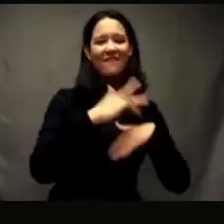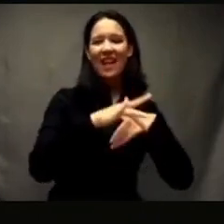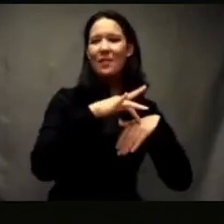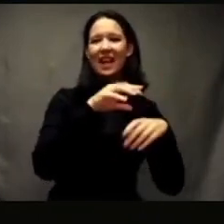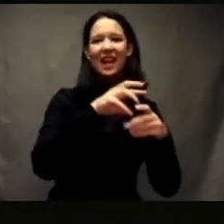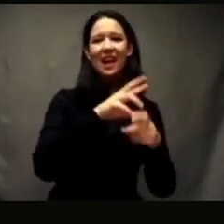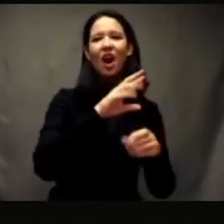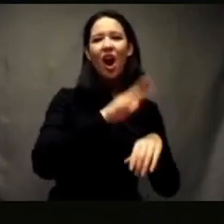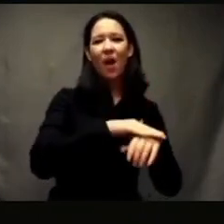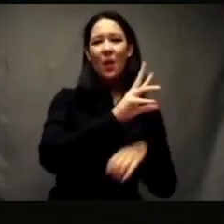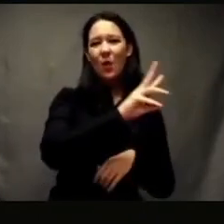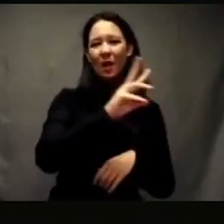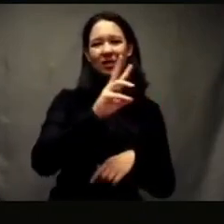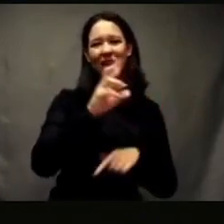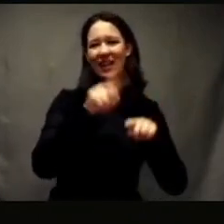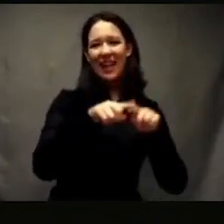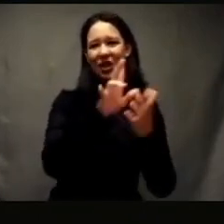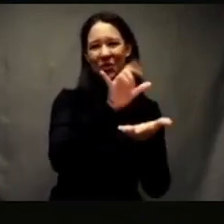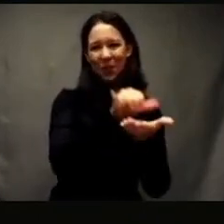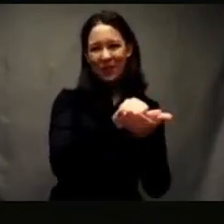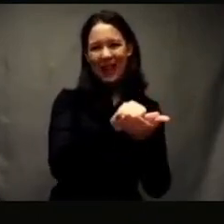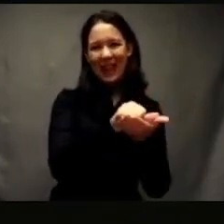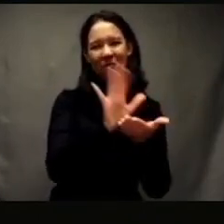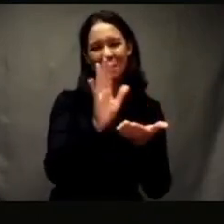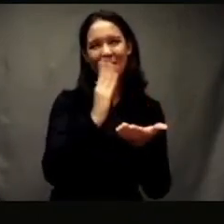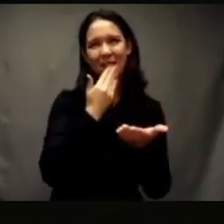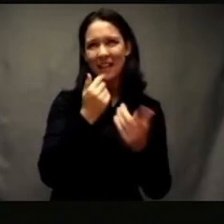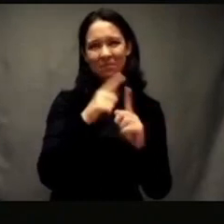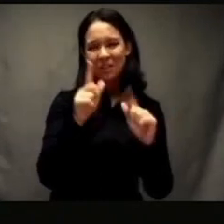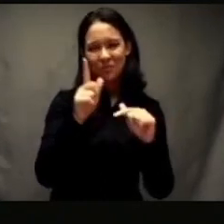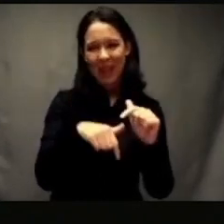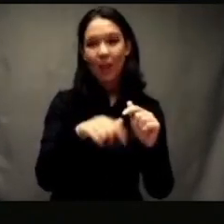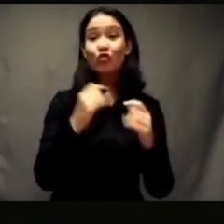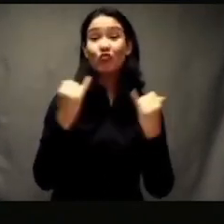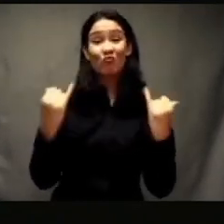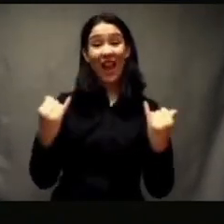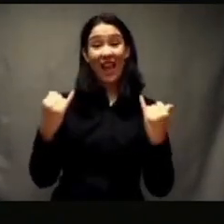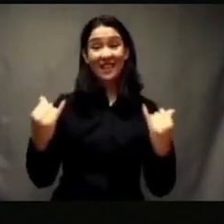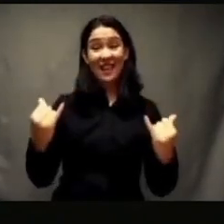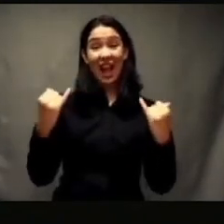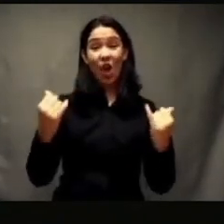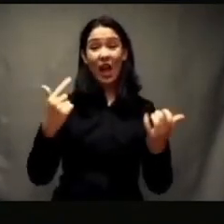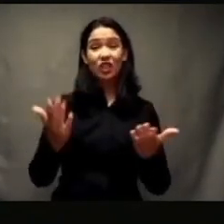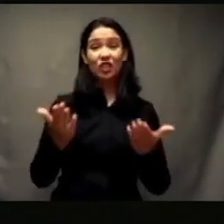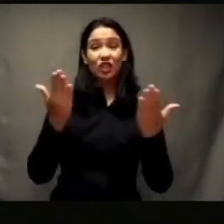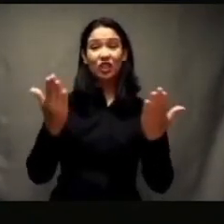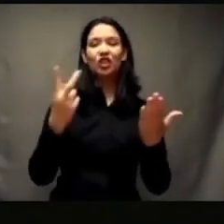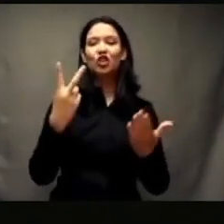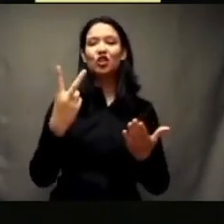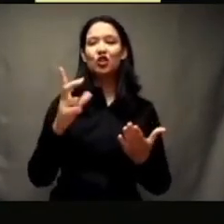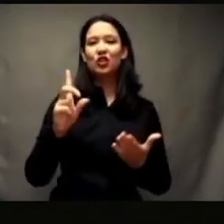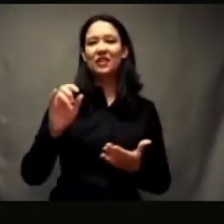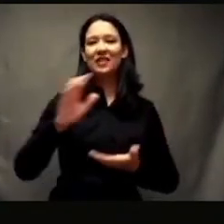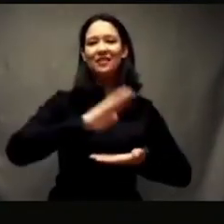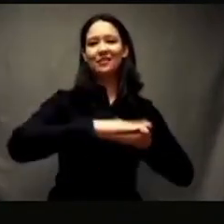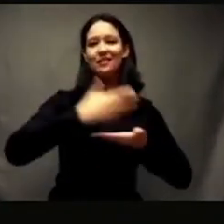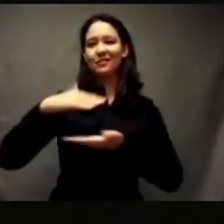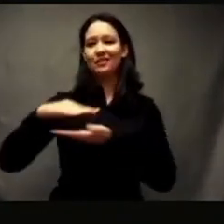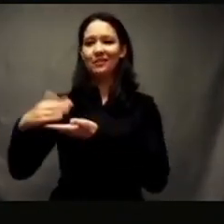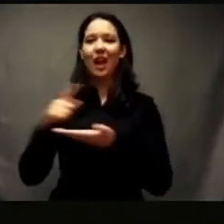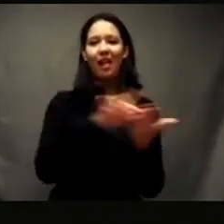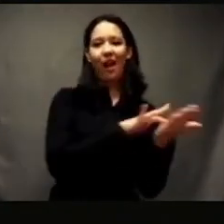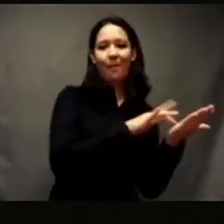so it wouldn't be able to do that. So right now, I would say having two devices is probably the best